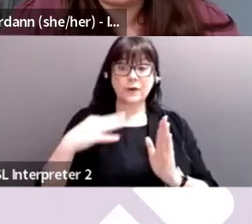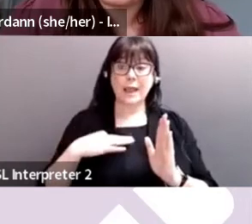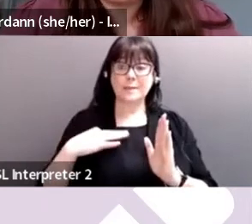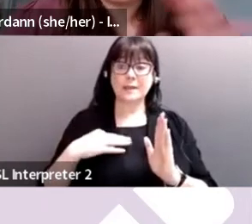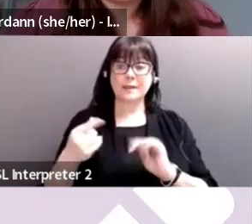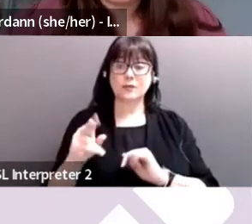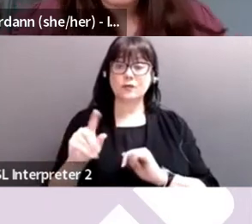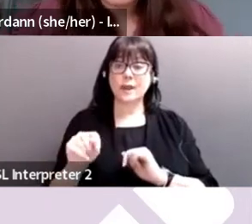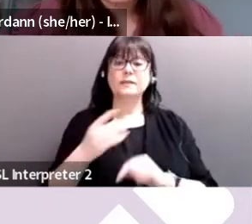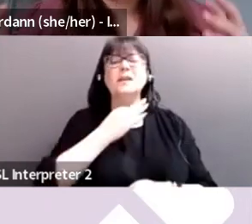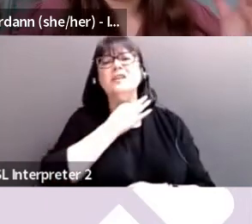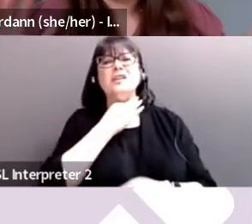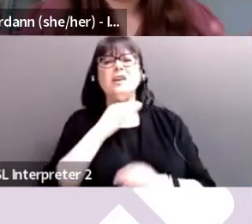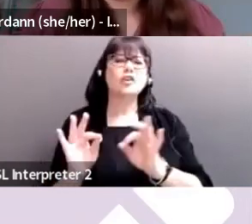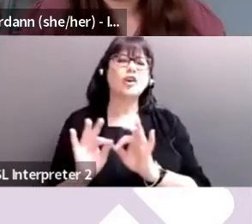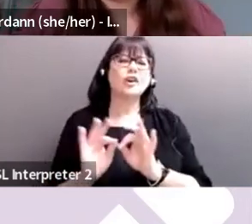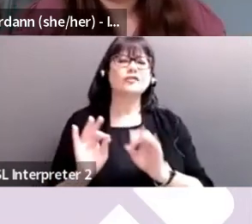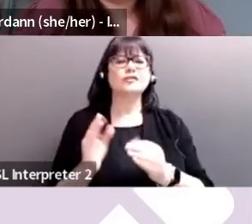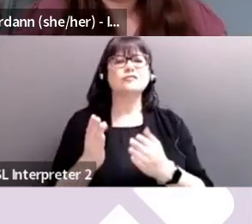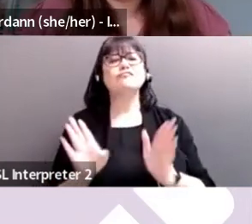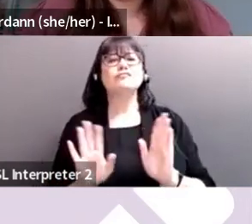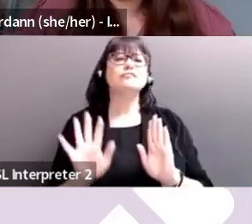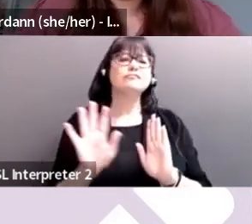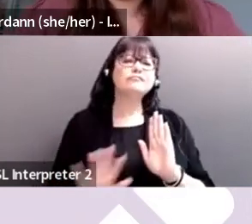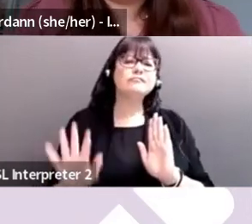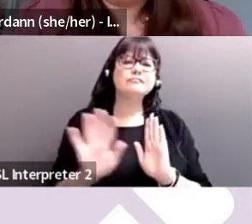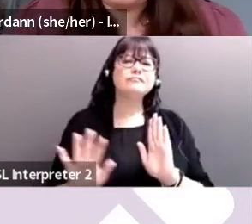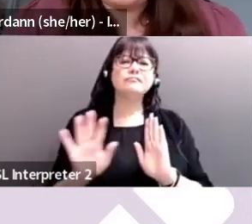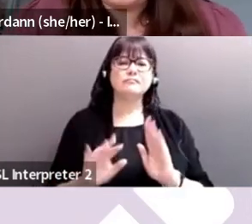application, or can you give us a ballpark or why that might vary?